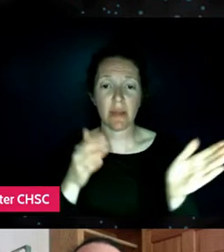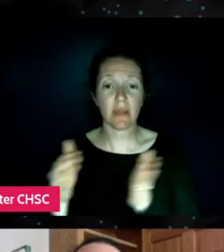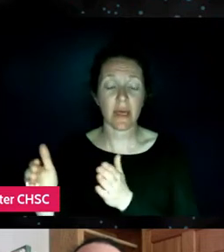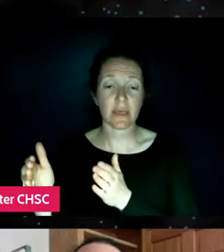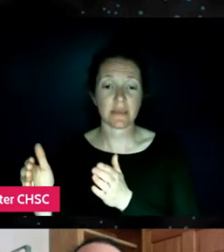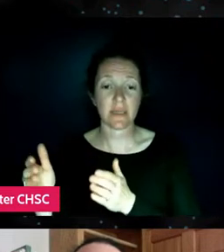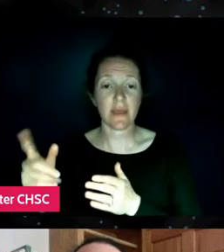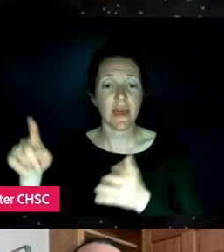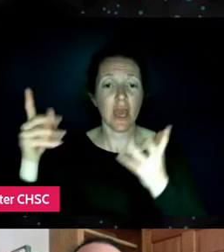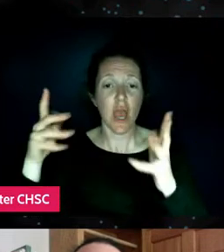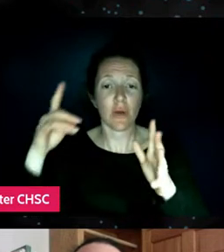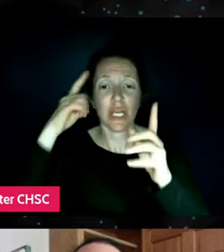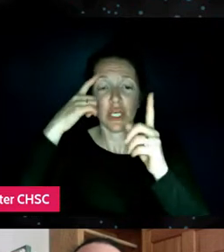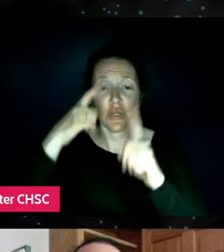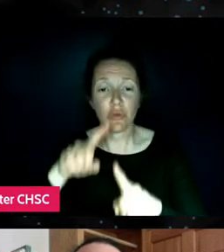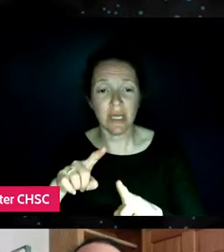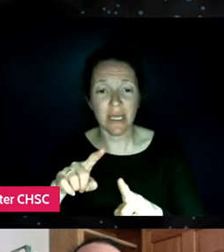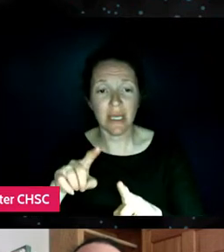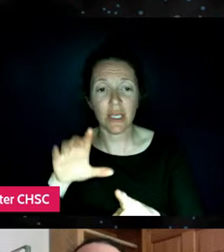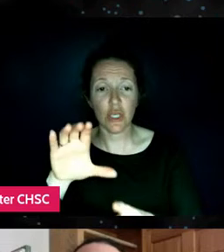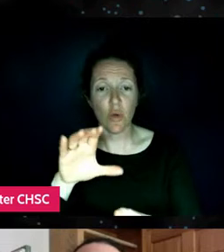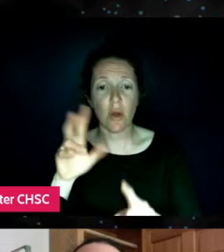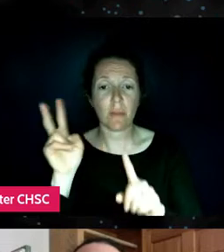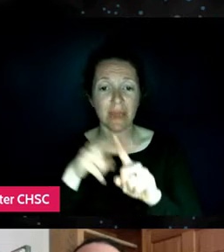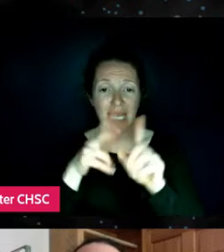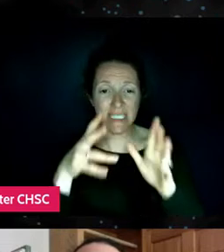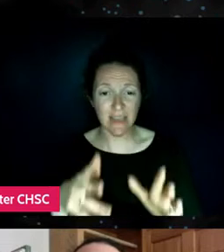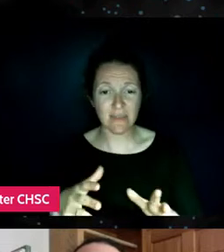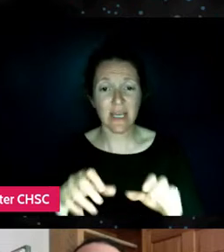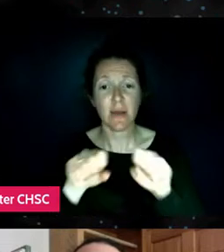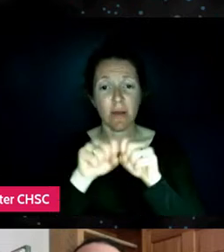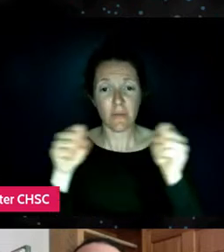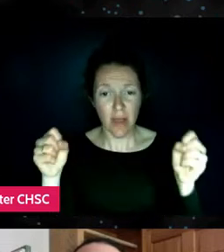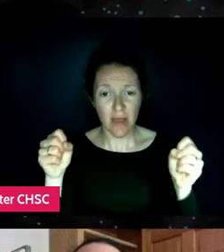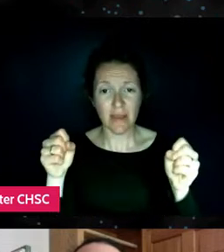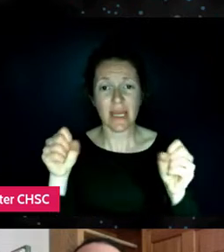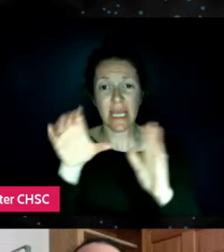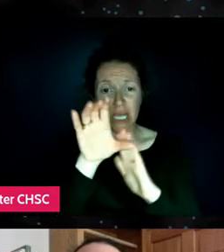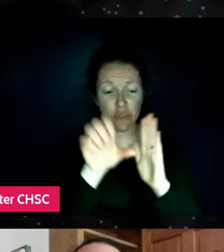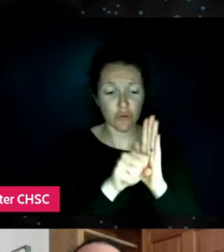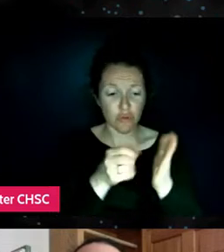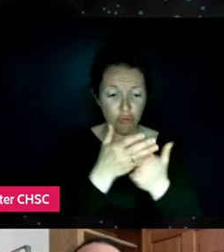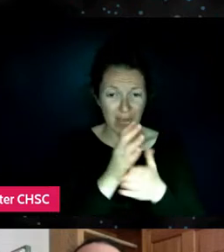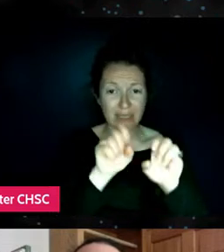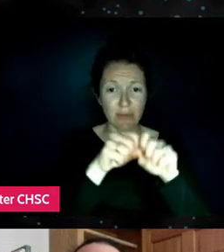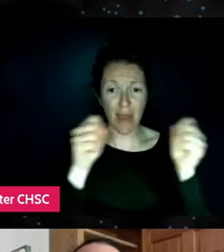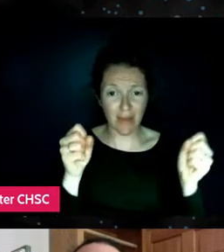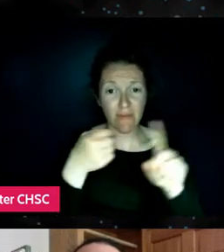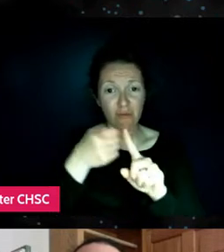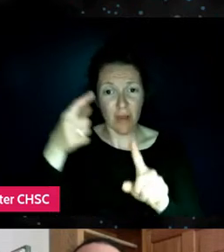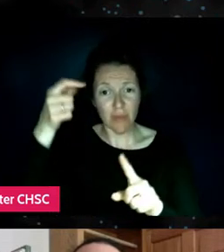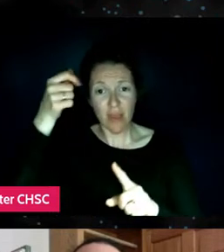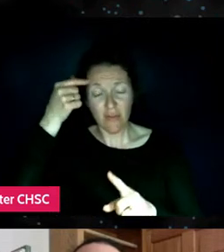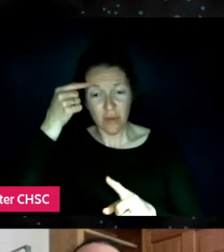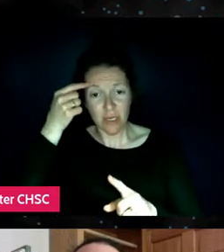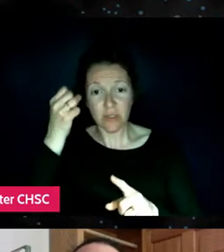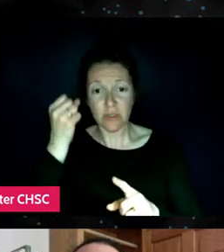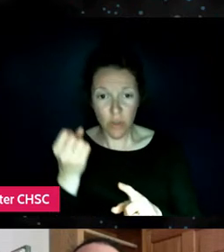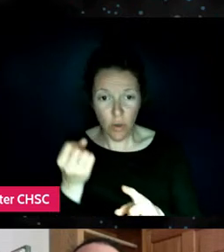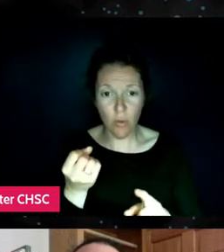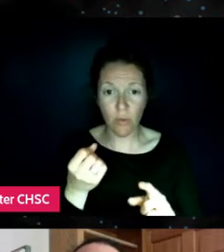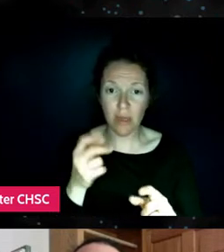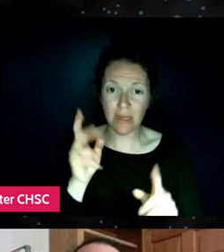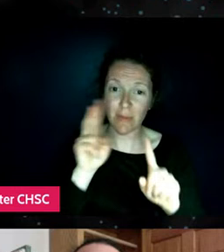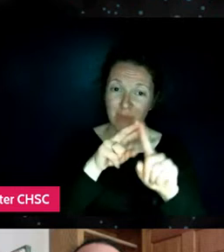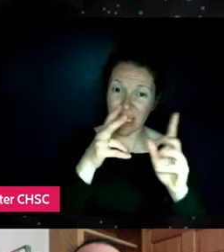rights are violated and that they've been violated by the government. So what the plaintiffs are now trying to put the emphasis on with this